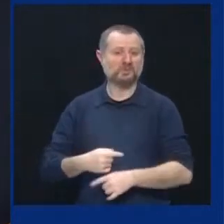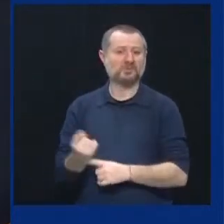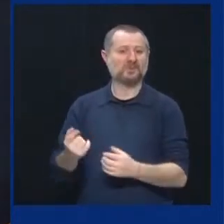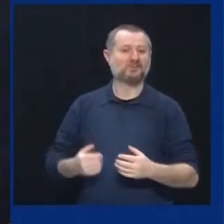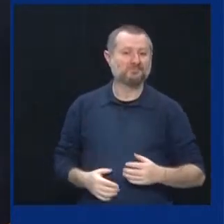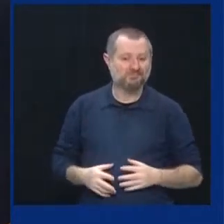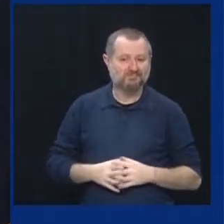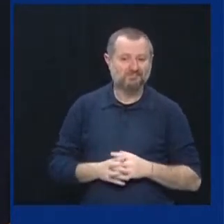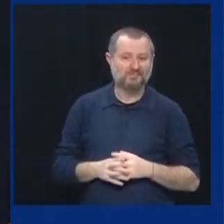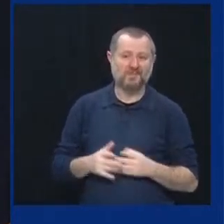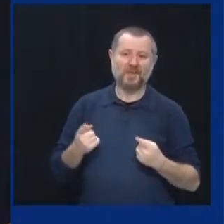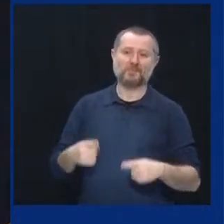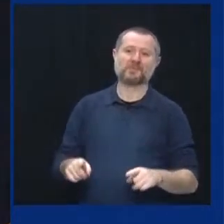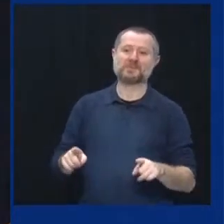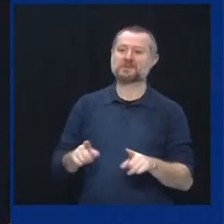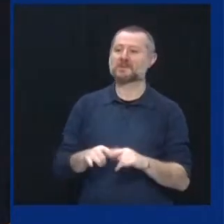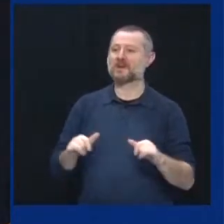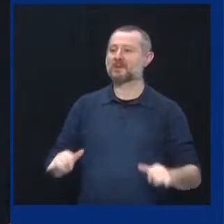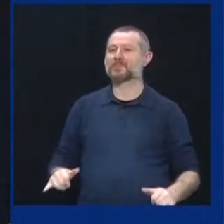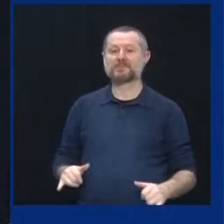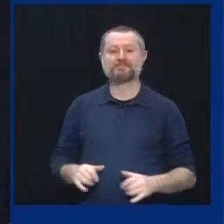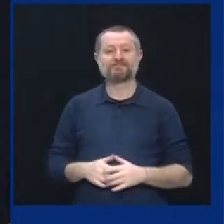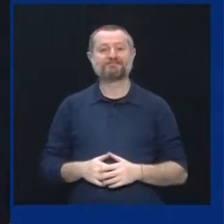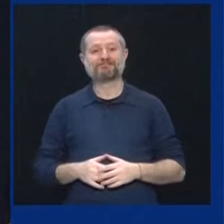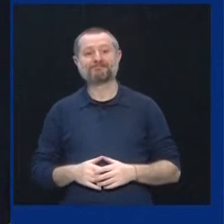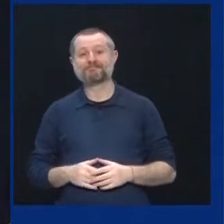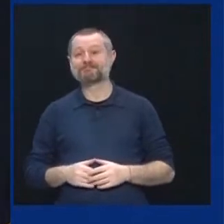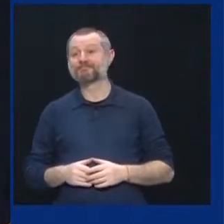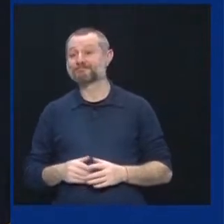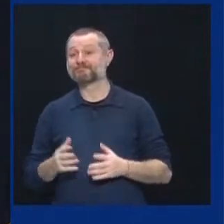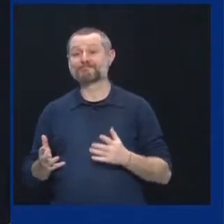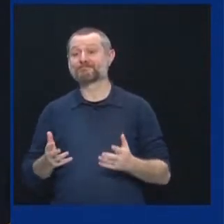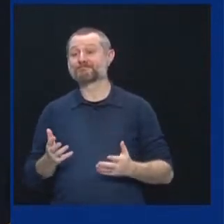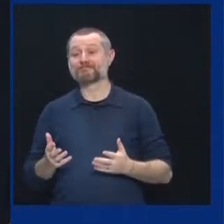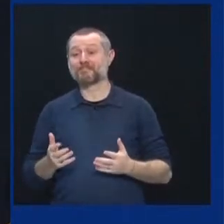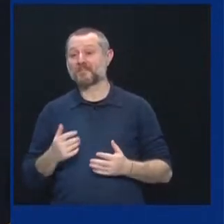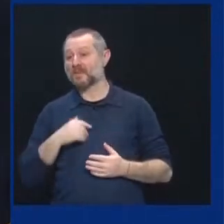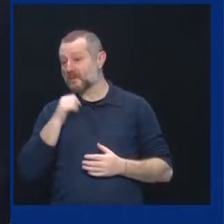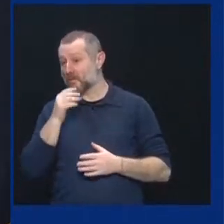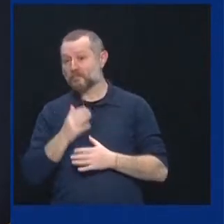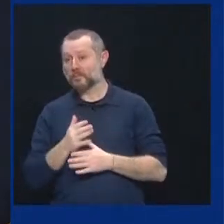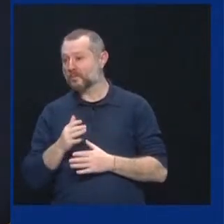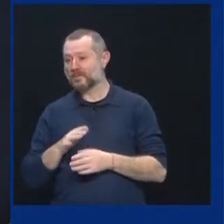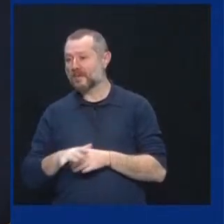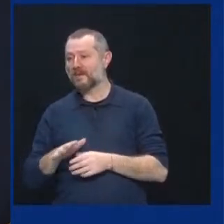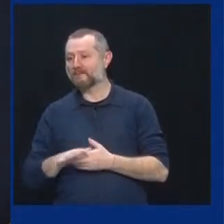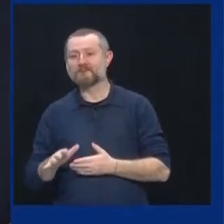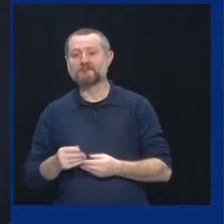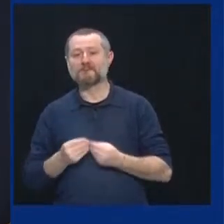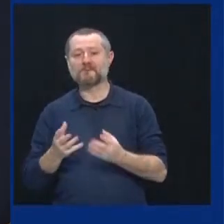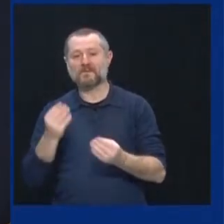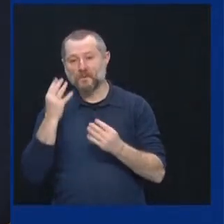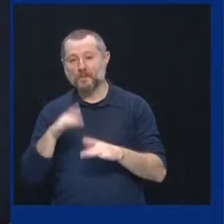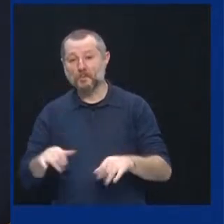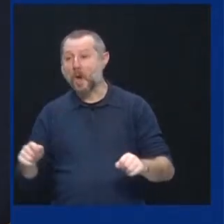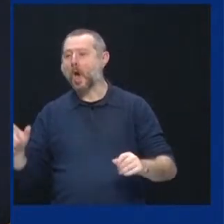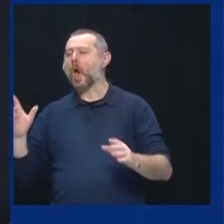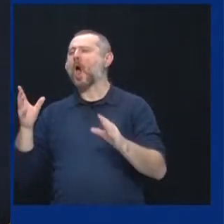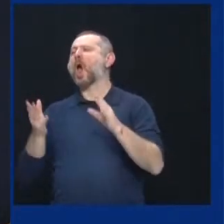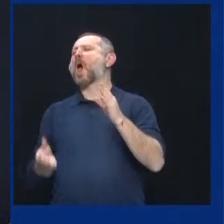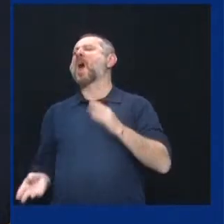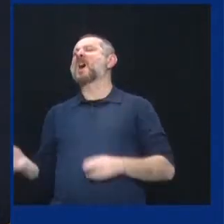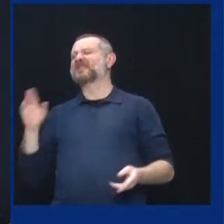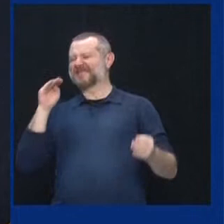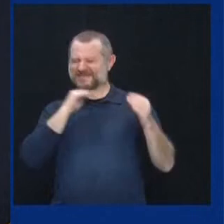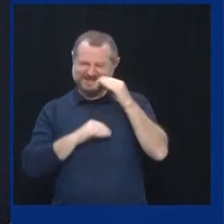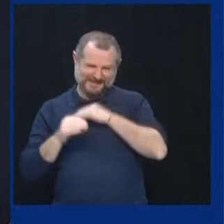that in the mix. But that all fills this void. Now, you could say,